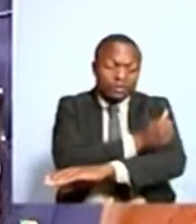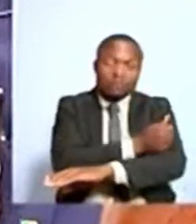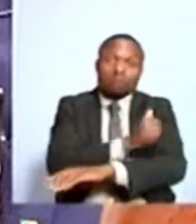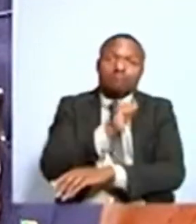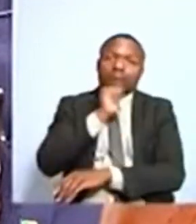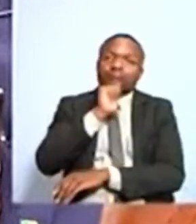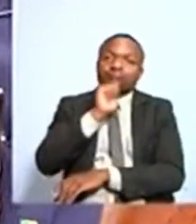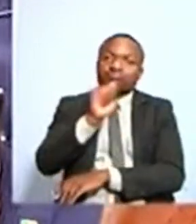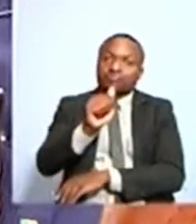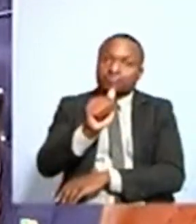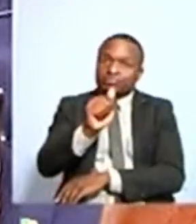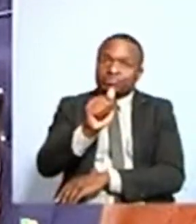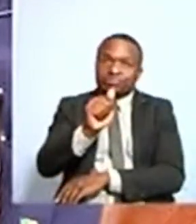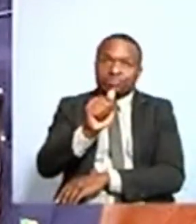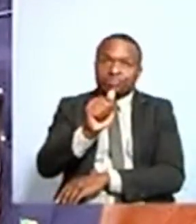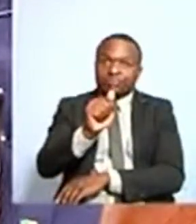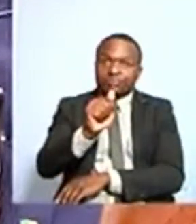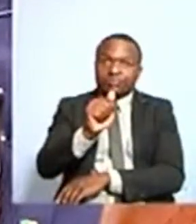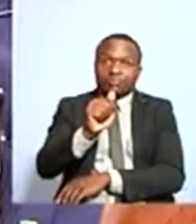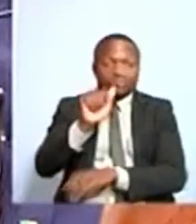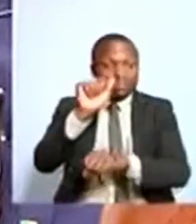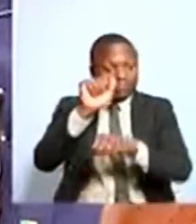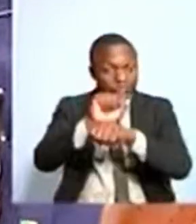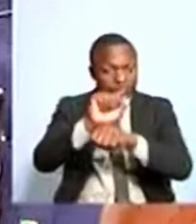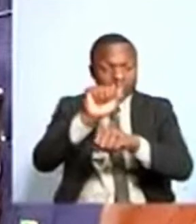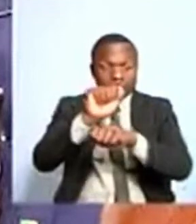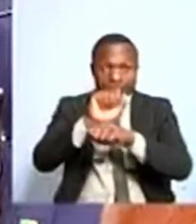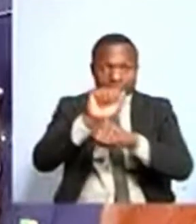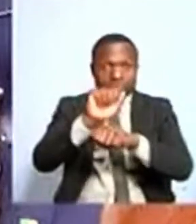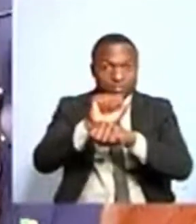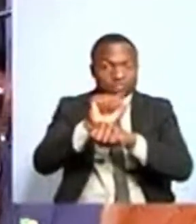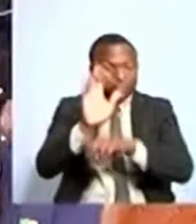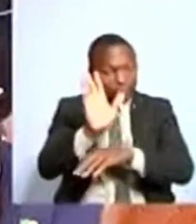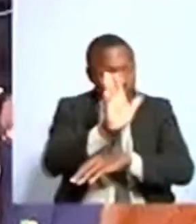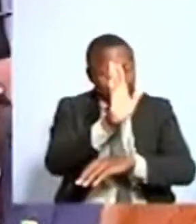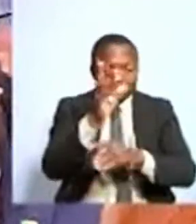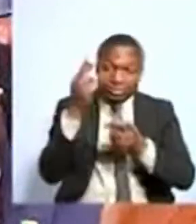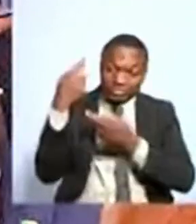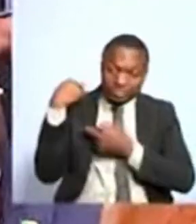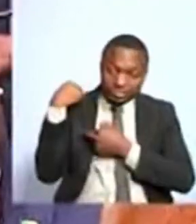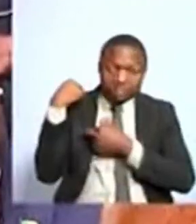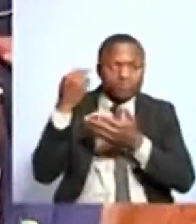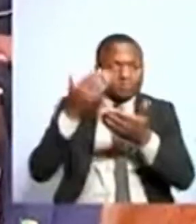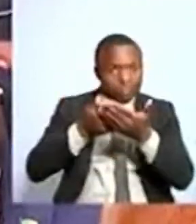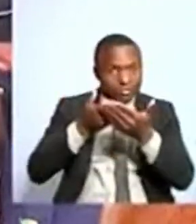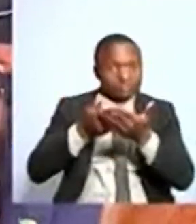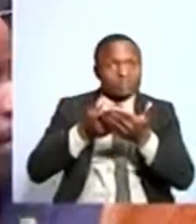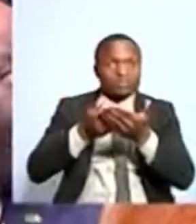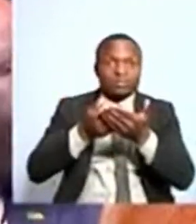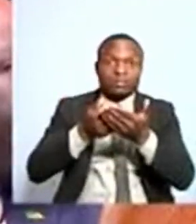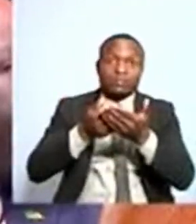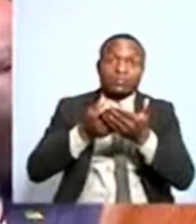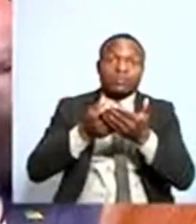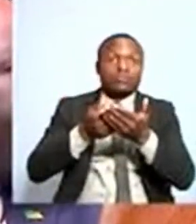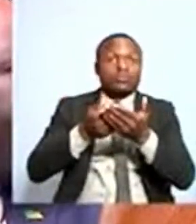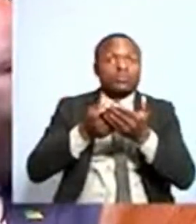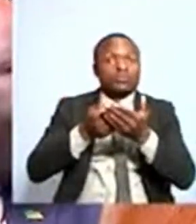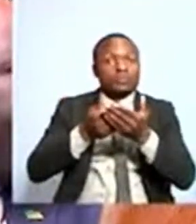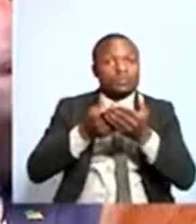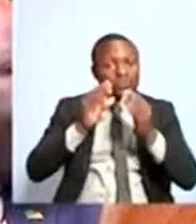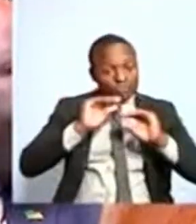not, in the performance of its functions, be subject to the direction